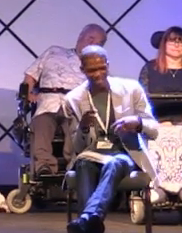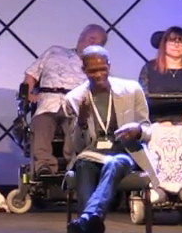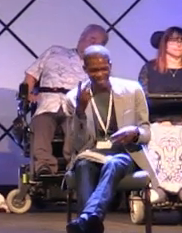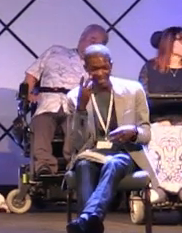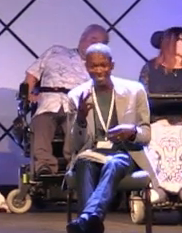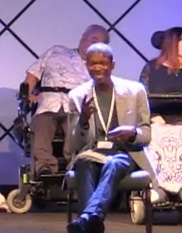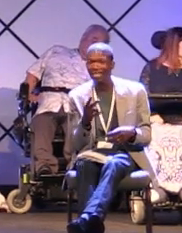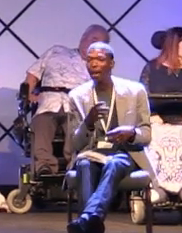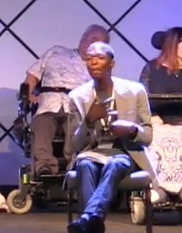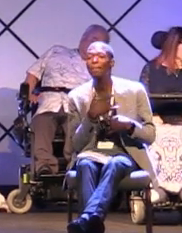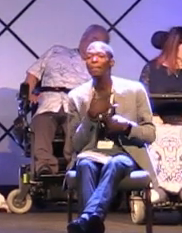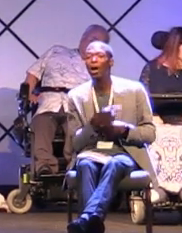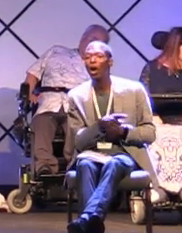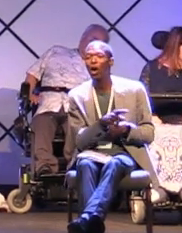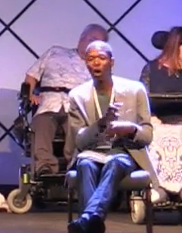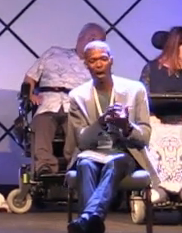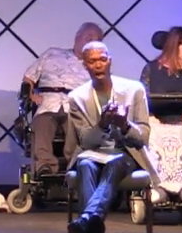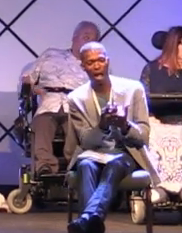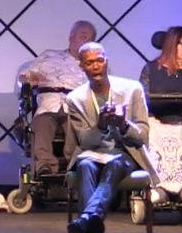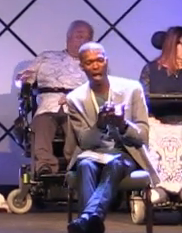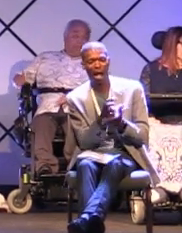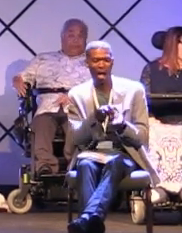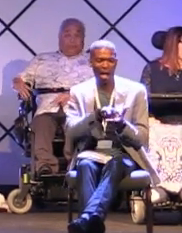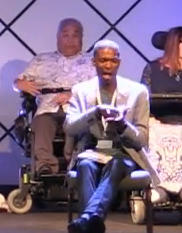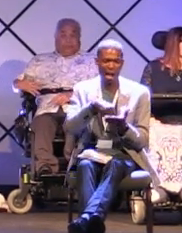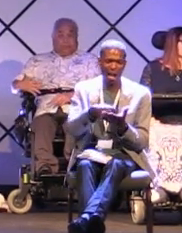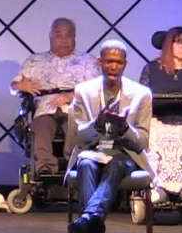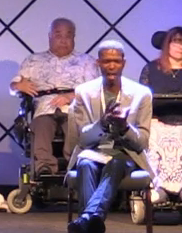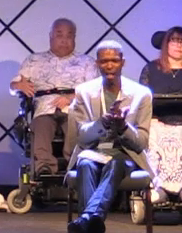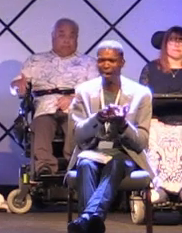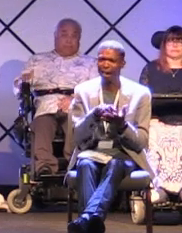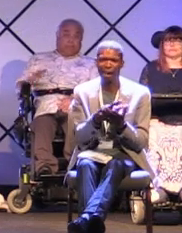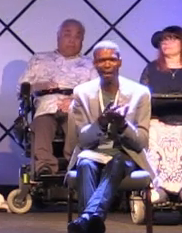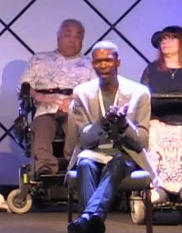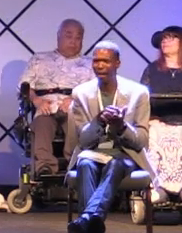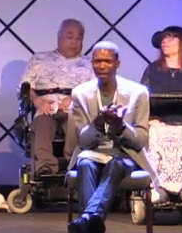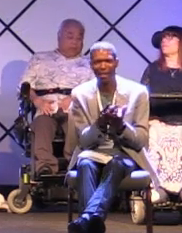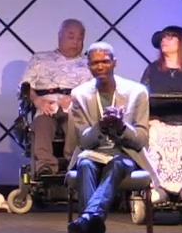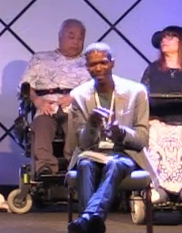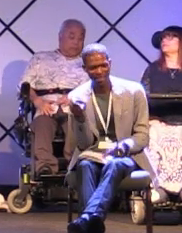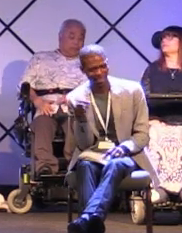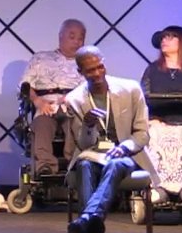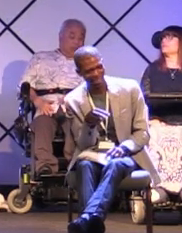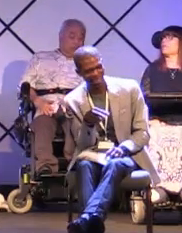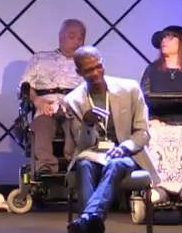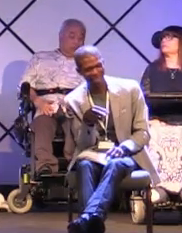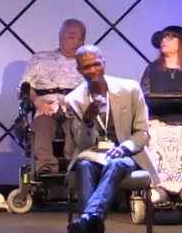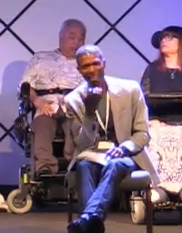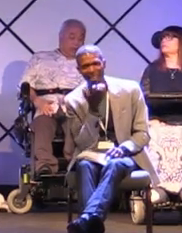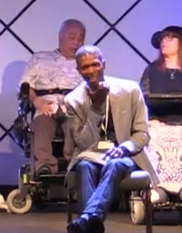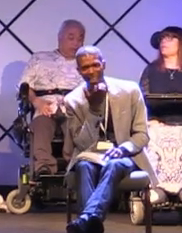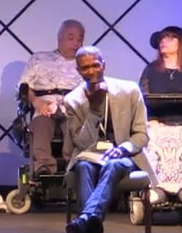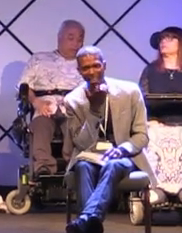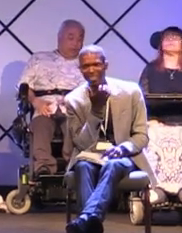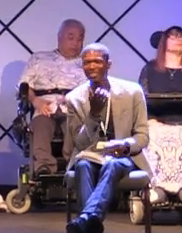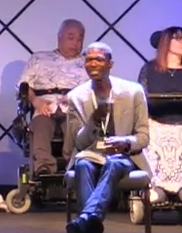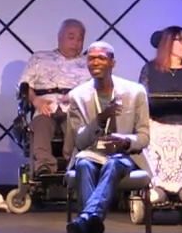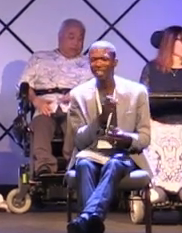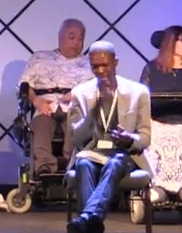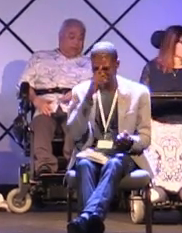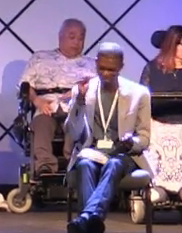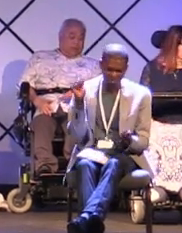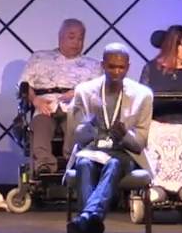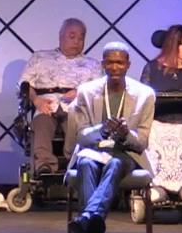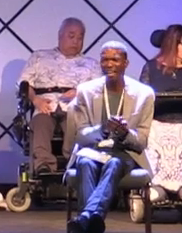into upside-down, backwards, flipsy-flopsy positions. This girl can fall asleep no matter where she